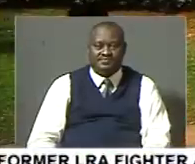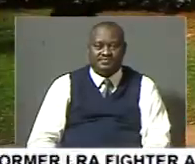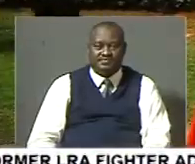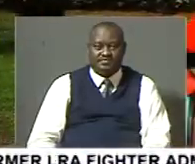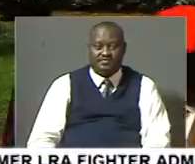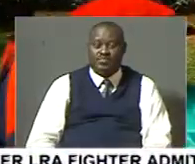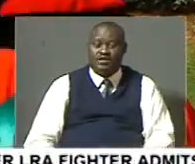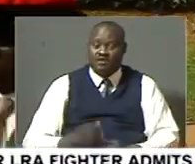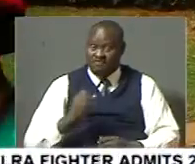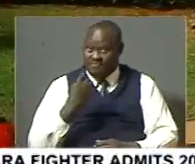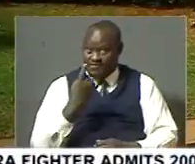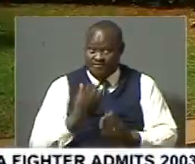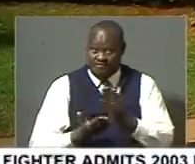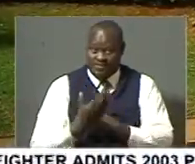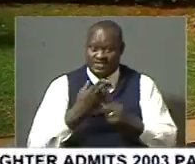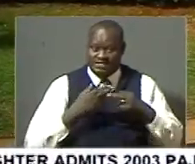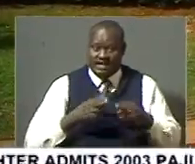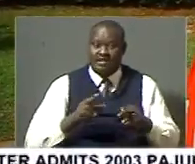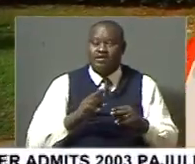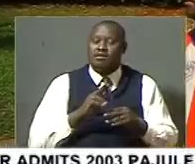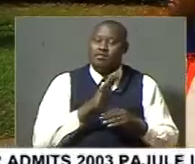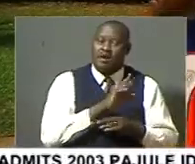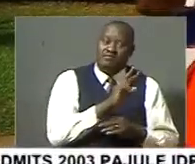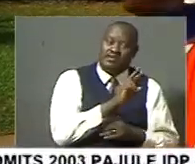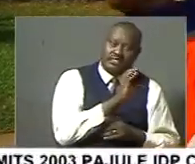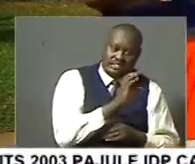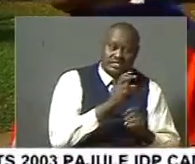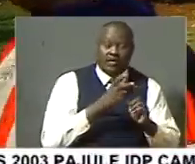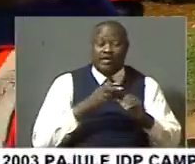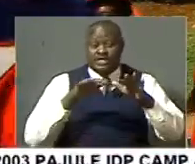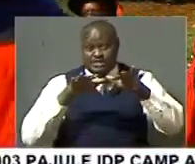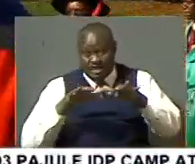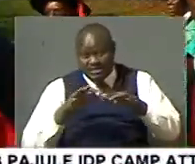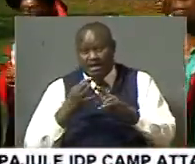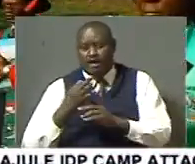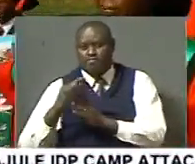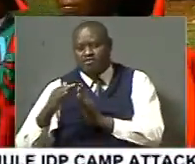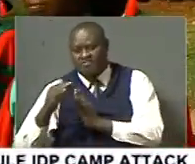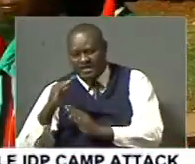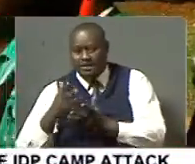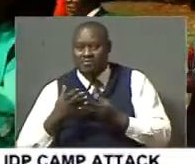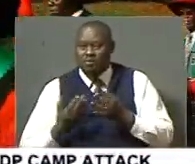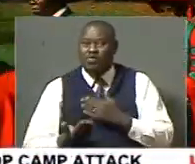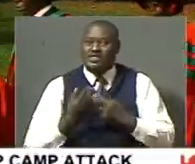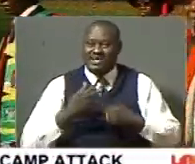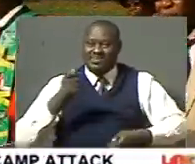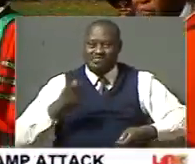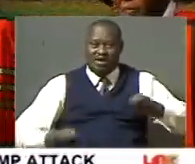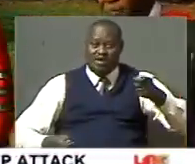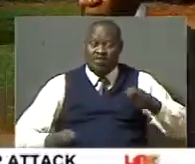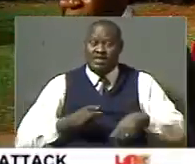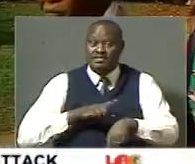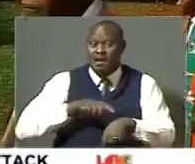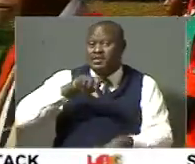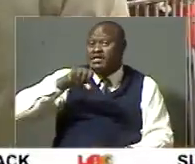A procession by the university chancellor and vice chancellor, accompanied by a big number of professors, started the day at around 9 on